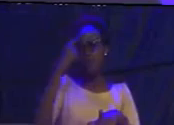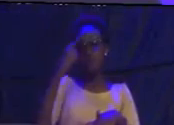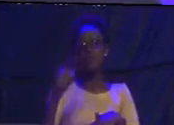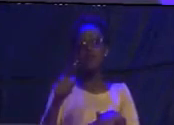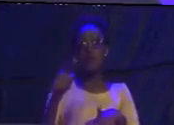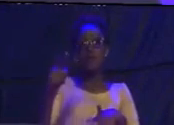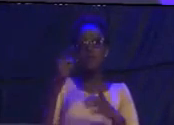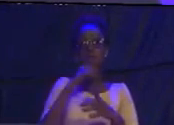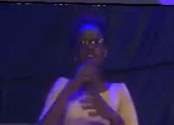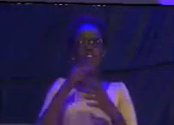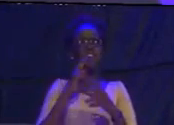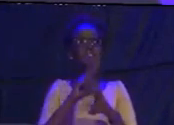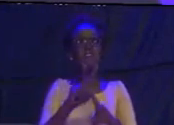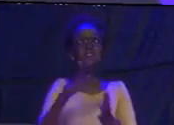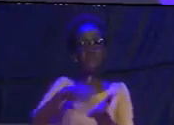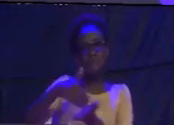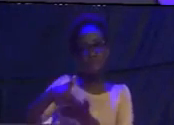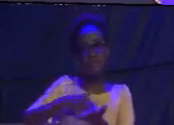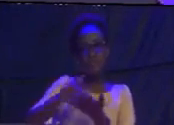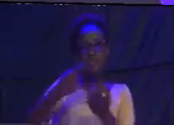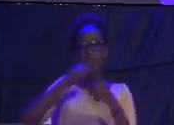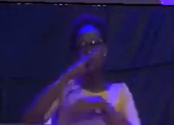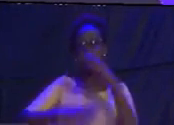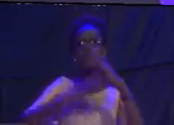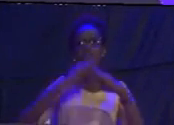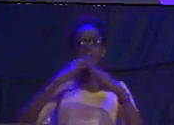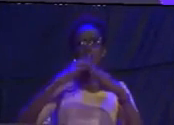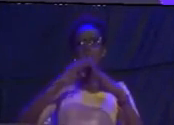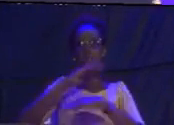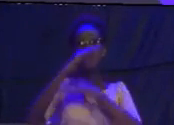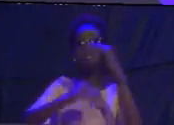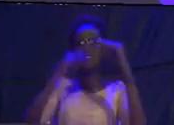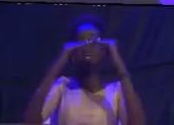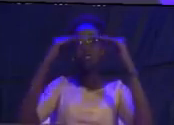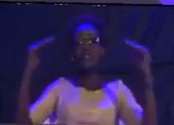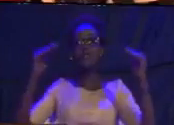The eyes of men see weakness, but the eyes of heaven we see strength.